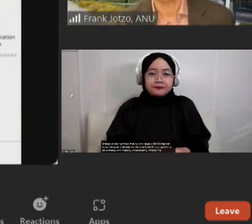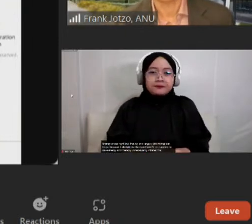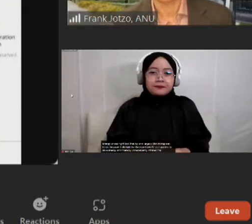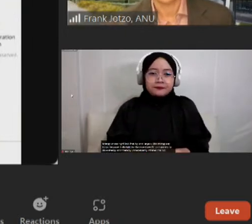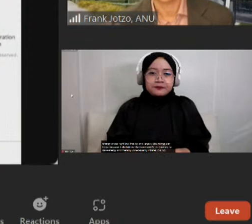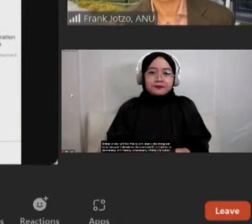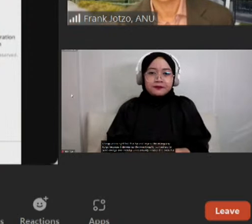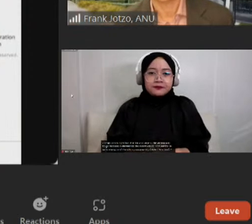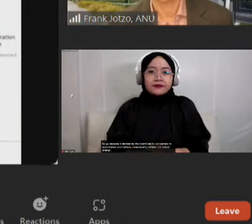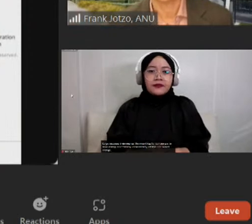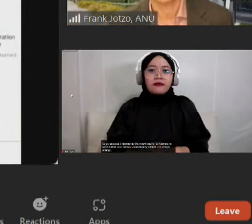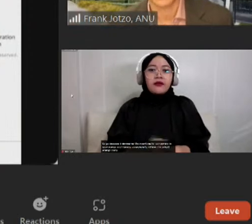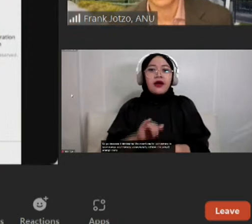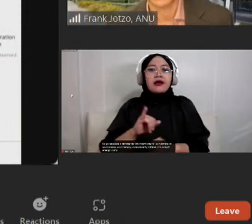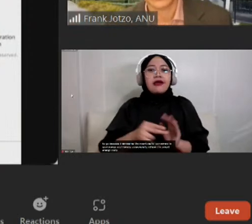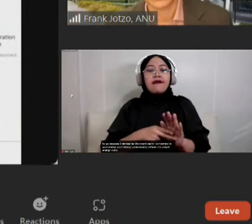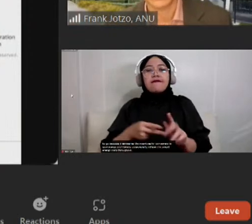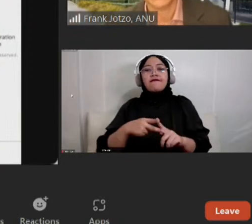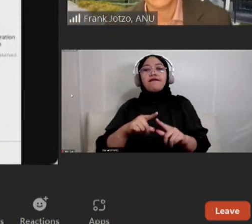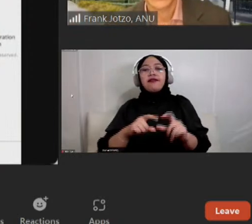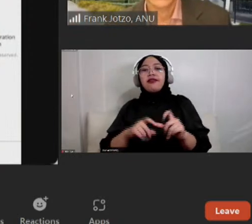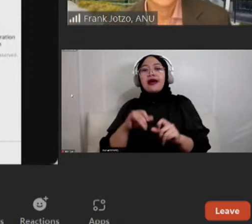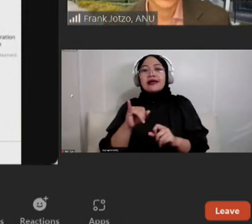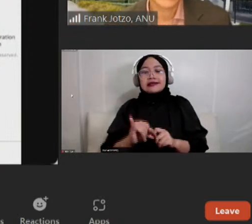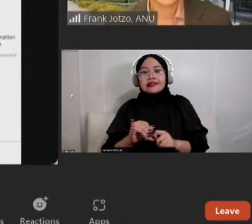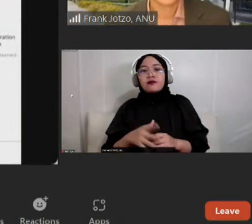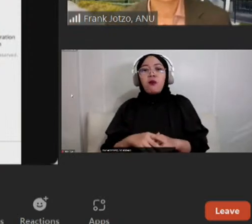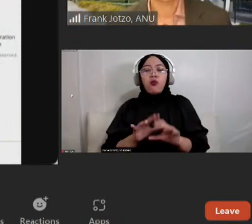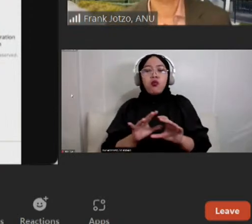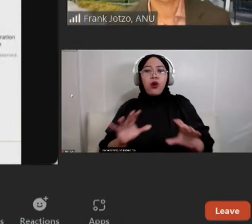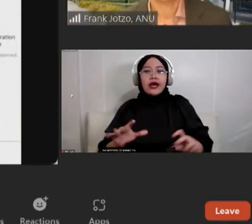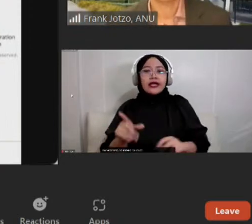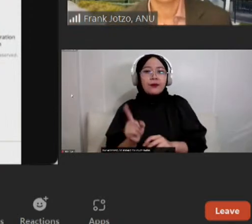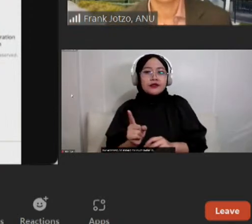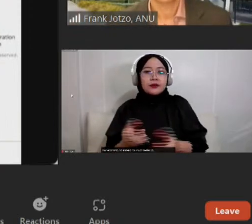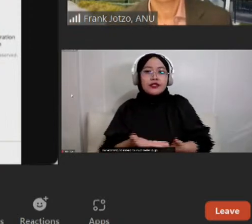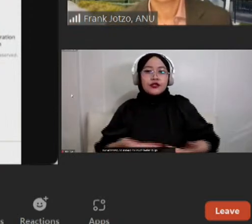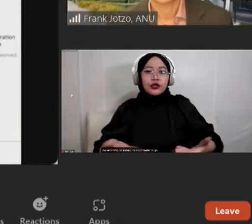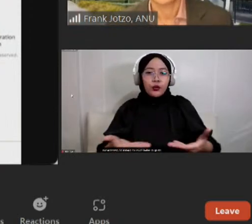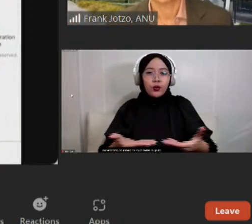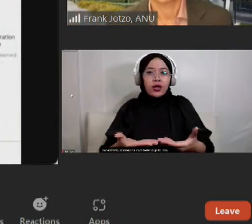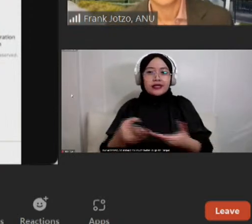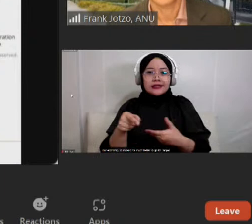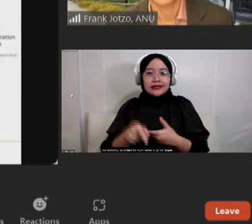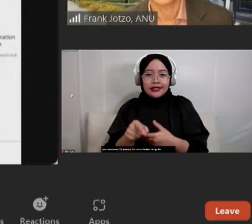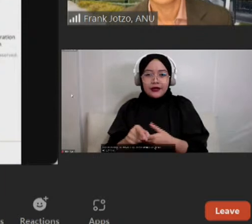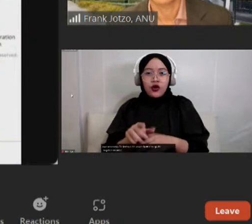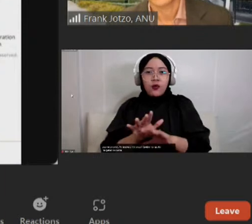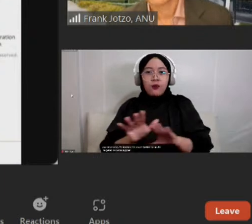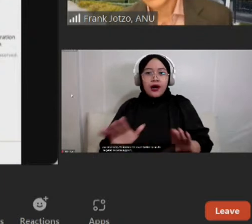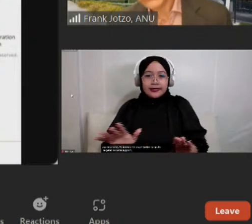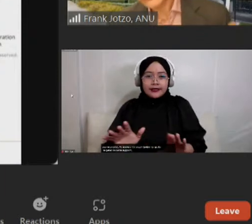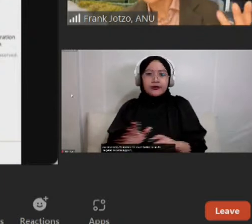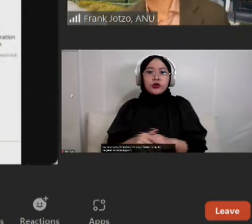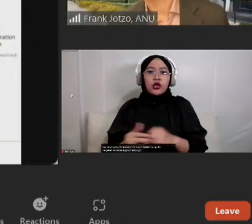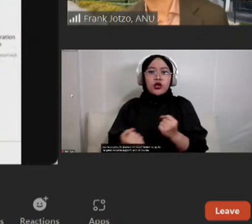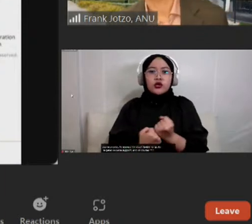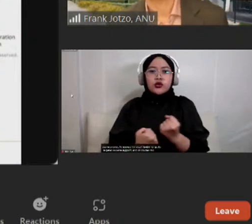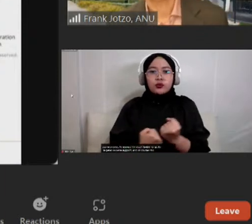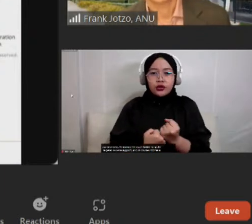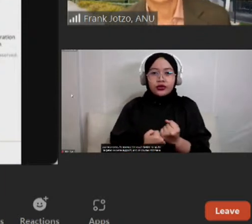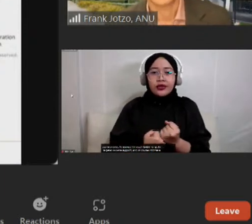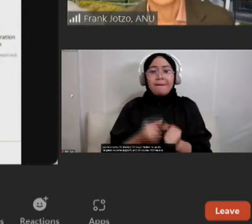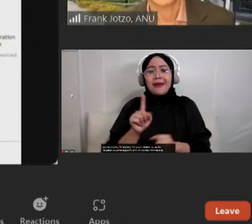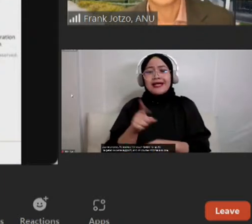the overall energy costs throughout the economy. So instead, it's much better to go for targeted income support. And of course,